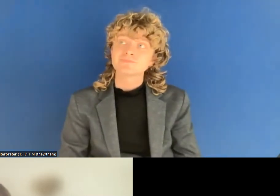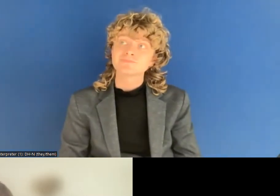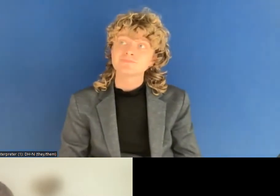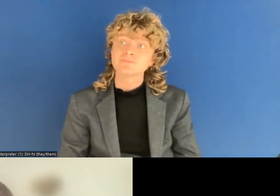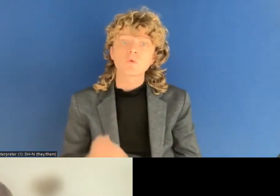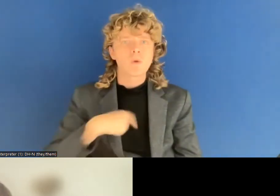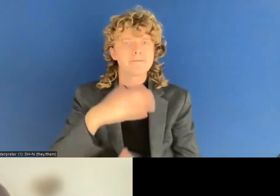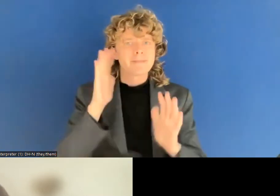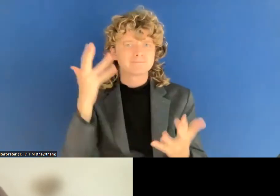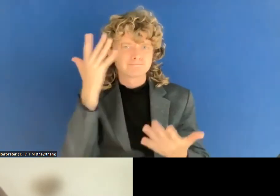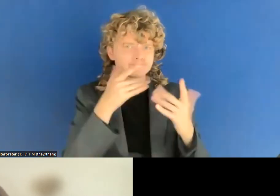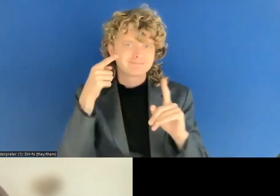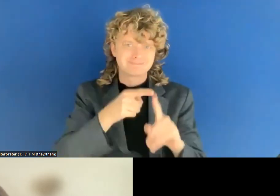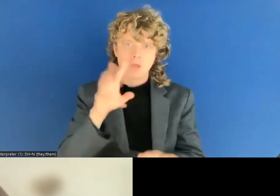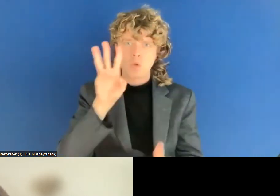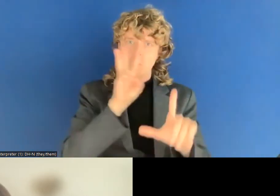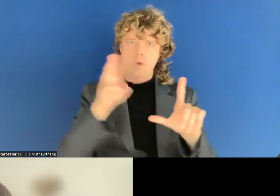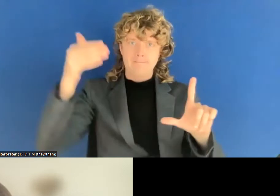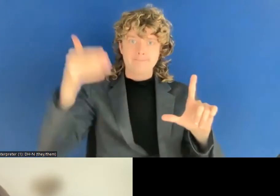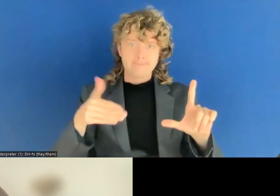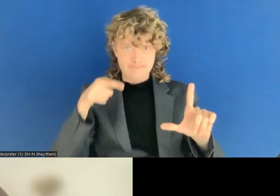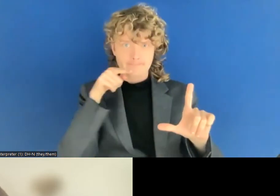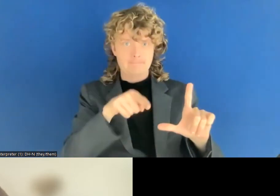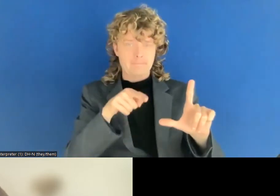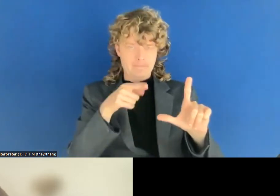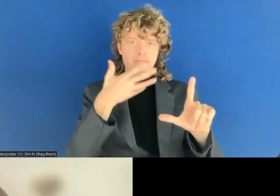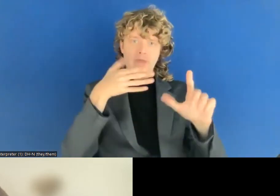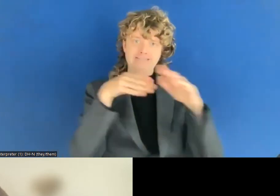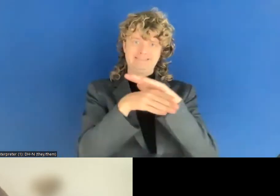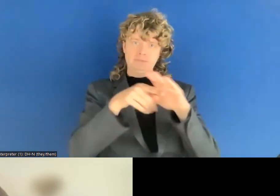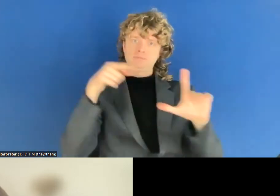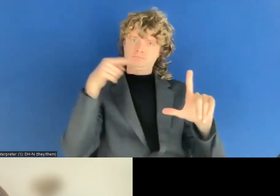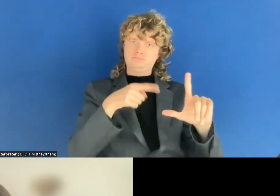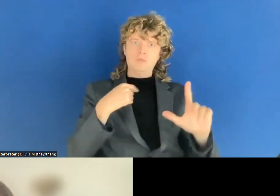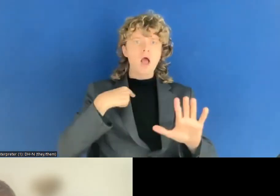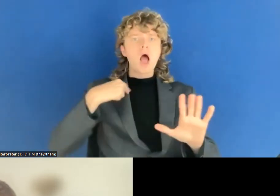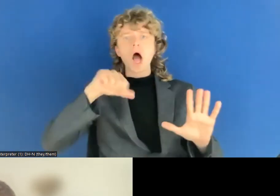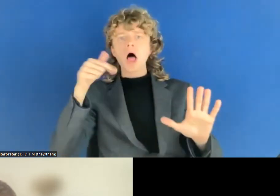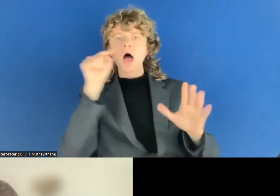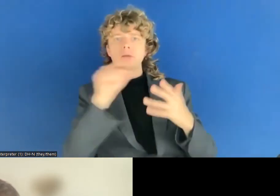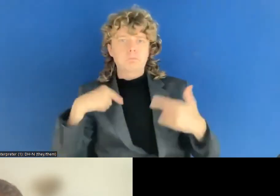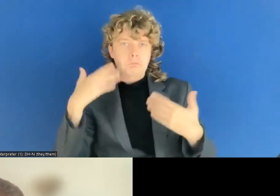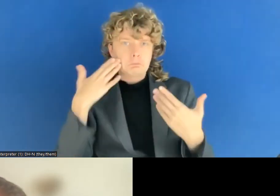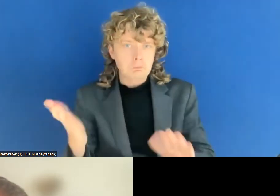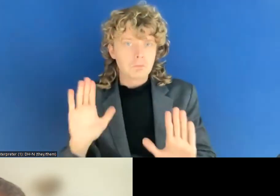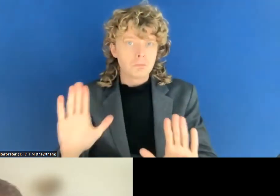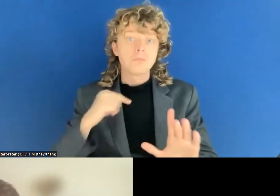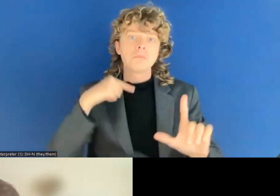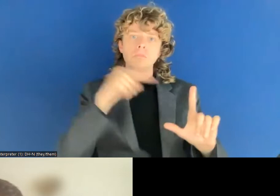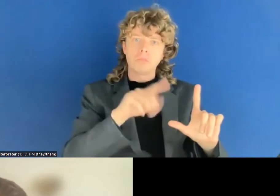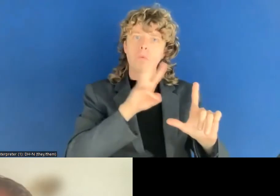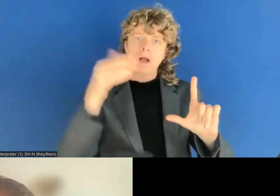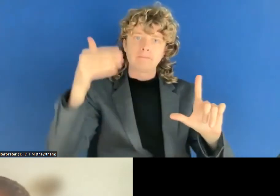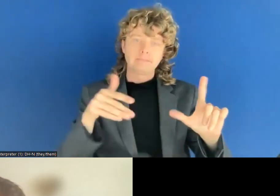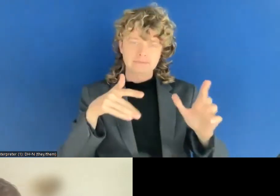web accessibility, at least, I agree that at the moment, the standard itself is also as is a copy of